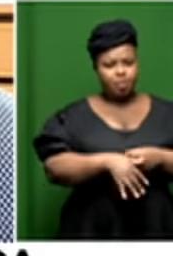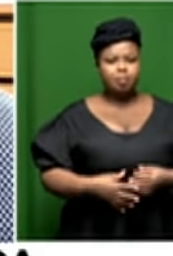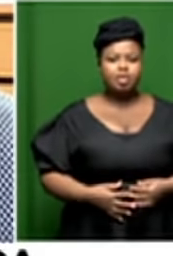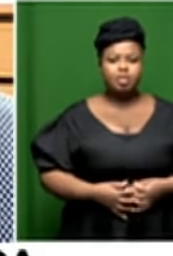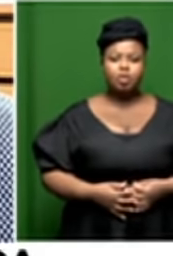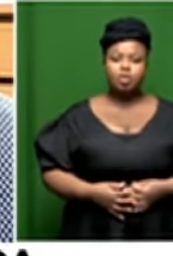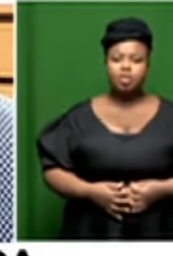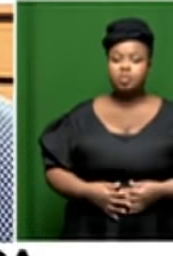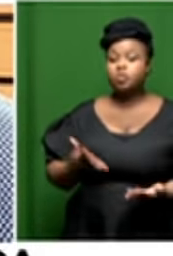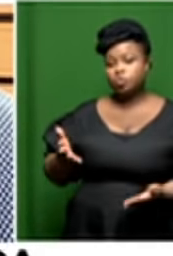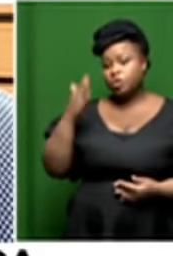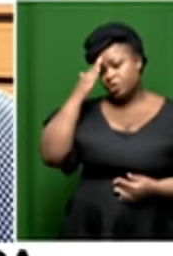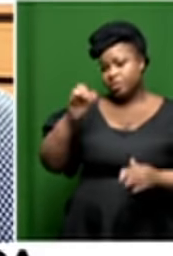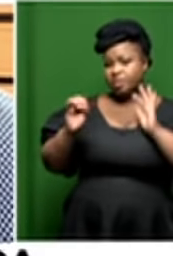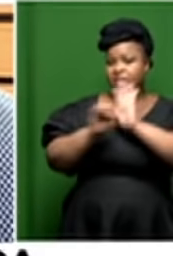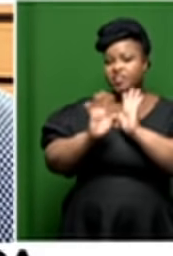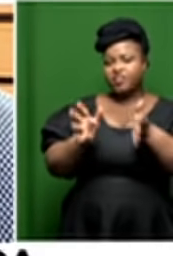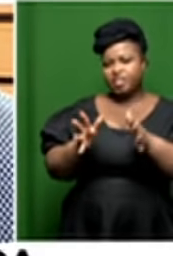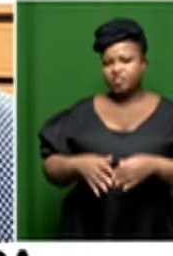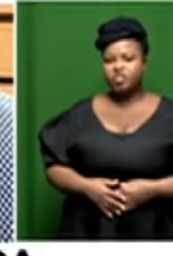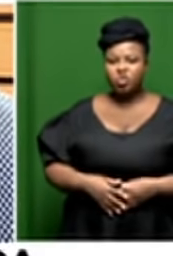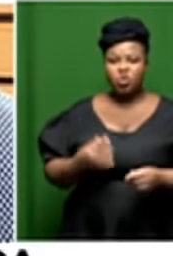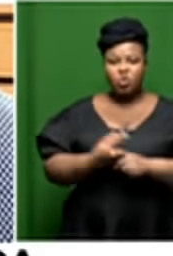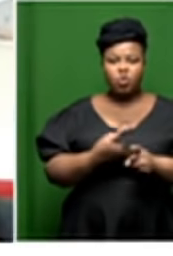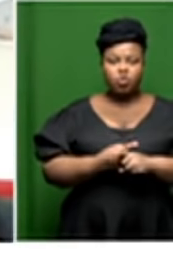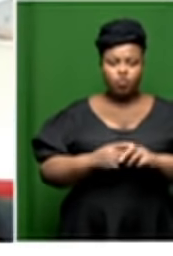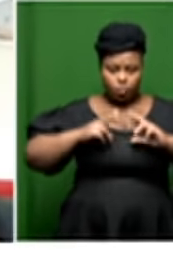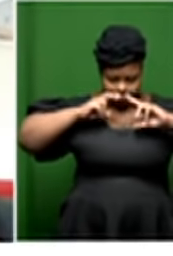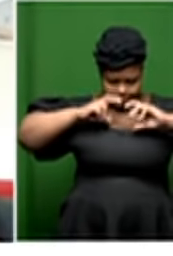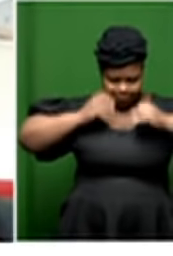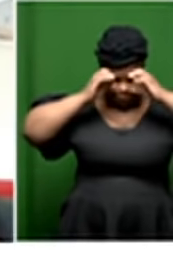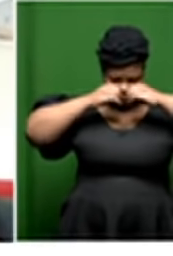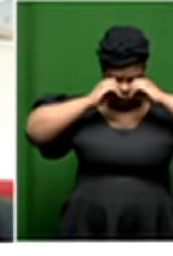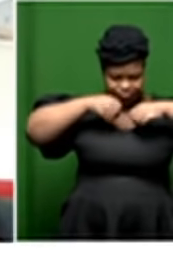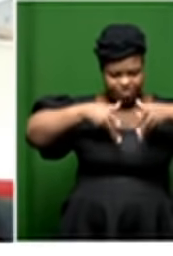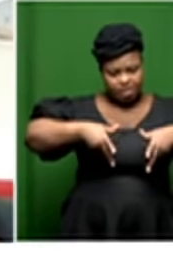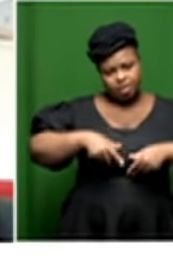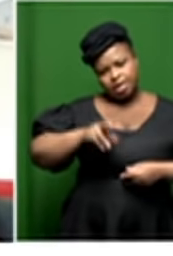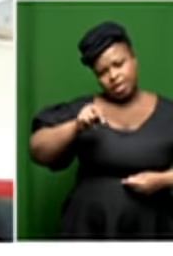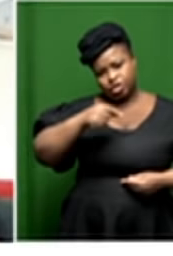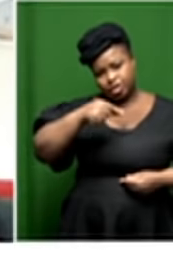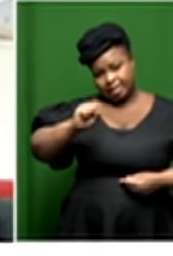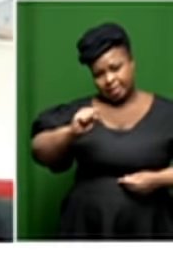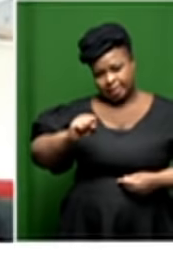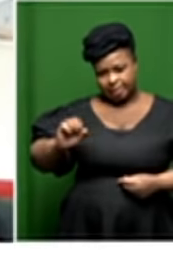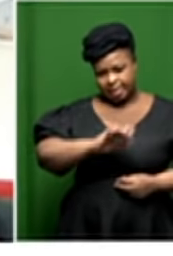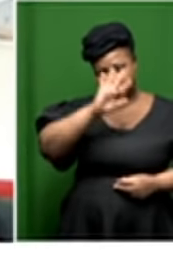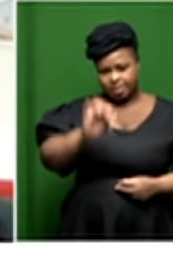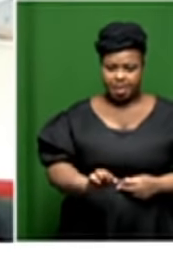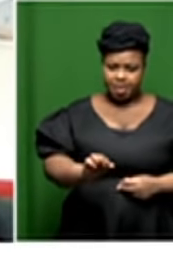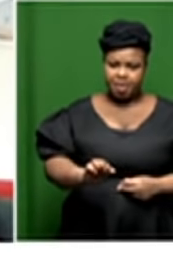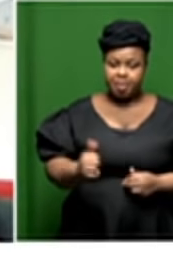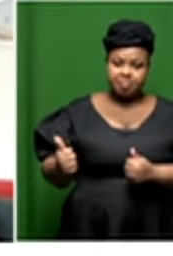What we do know is that it's been identified as part of routine genomic surveillance. The NGS SA